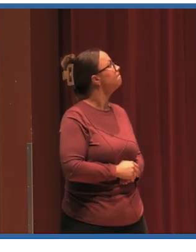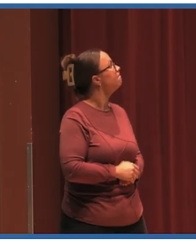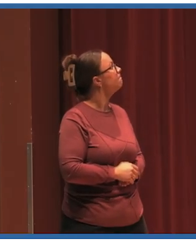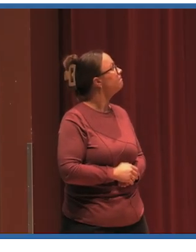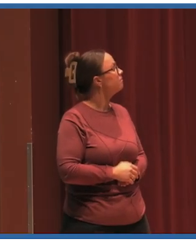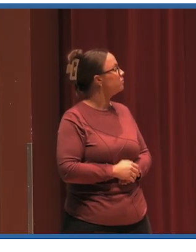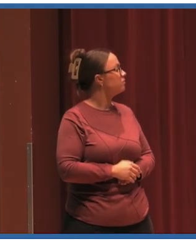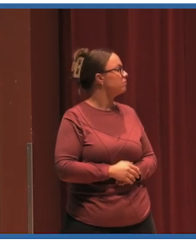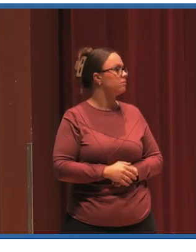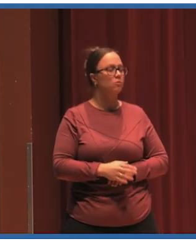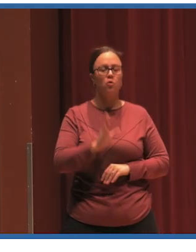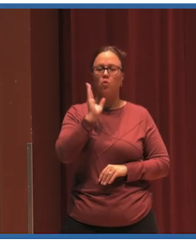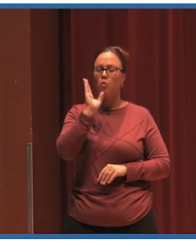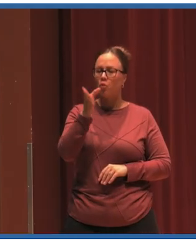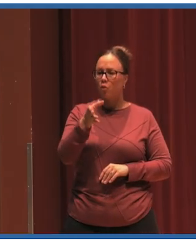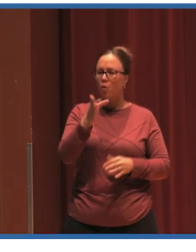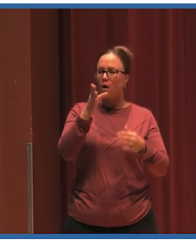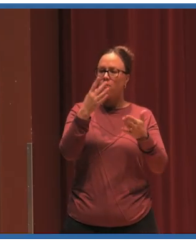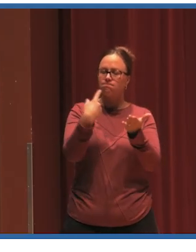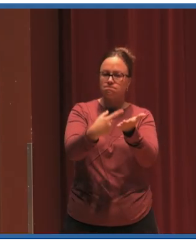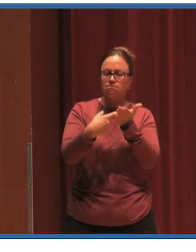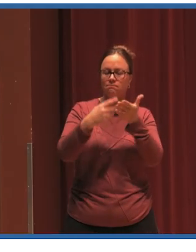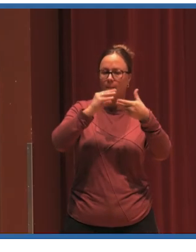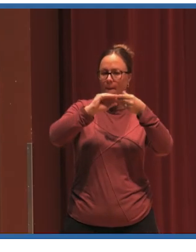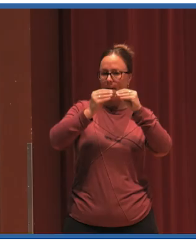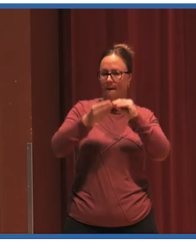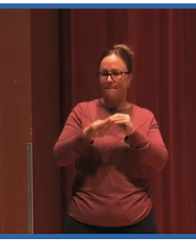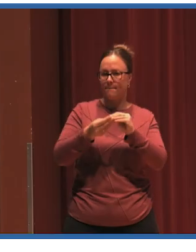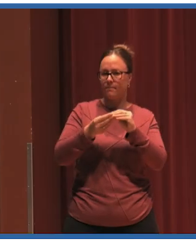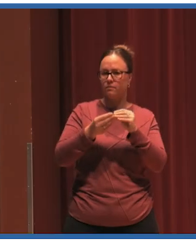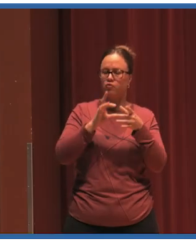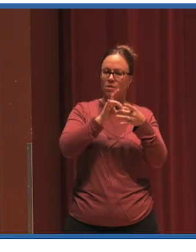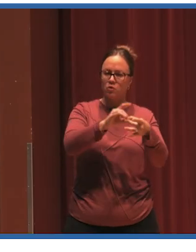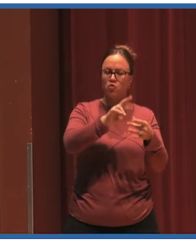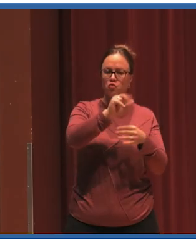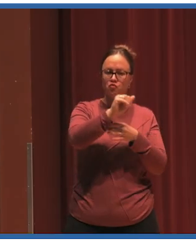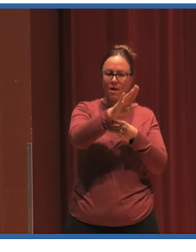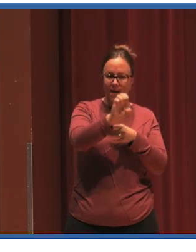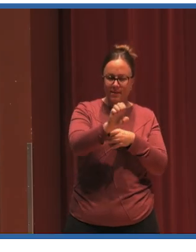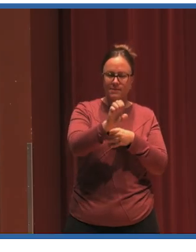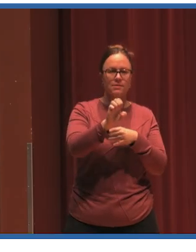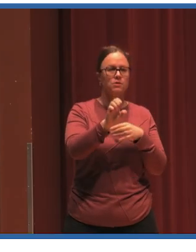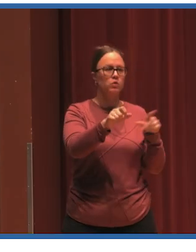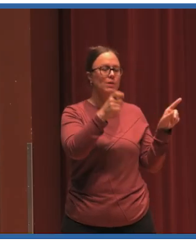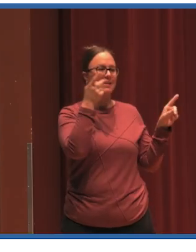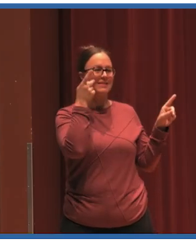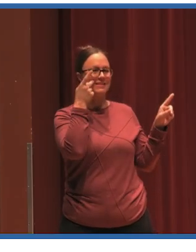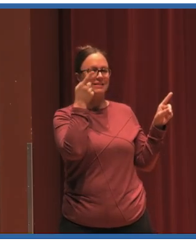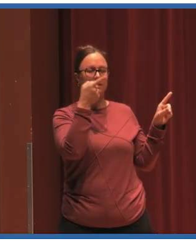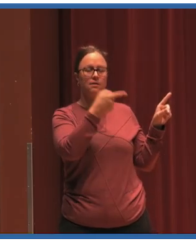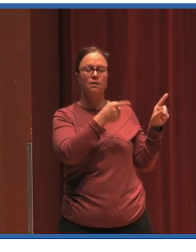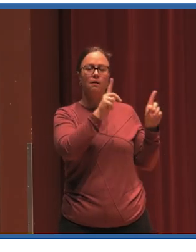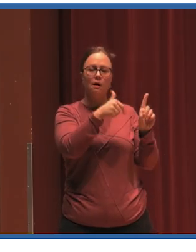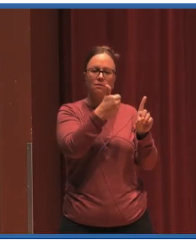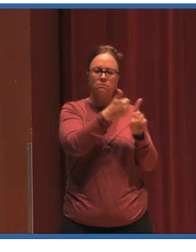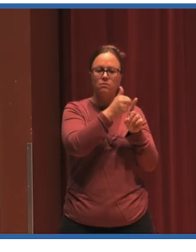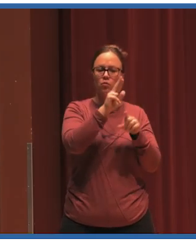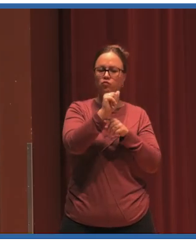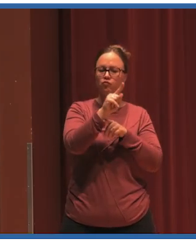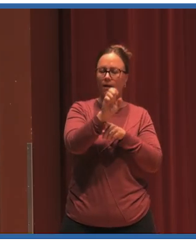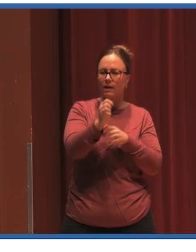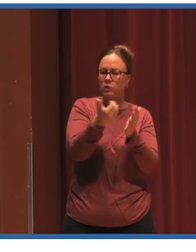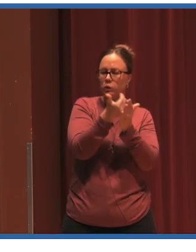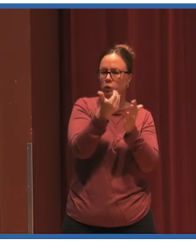We'll be sharing also some numbers by race ethnicity, and so you can see these are the incidence rates of